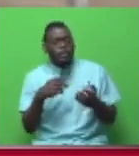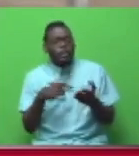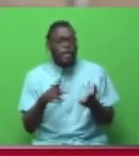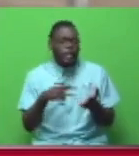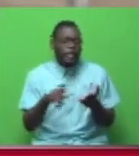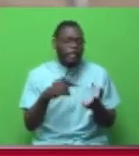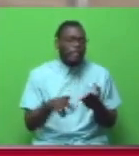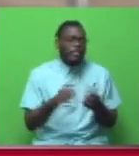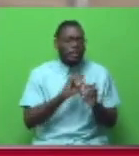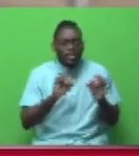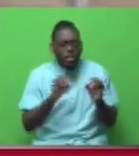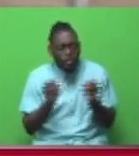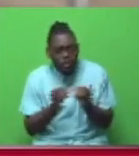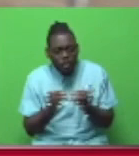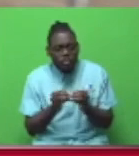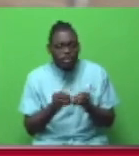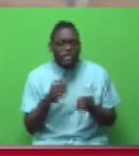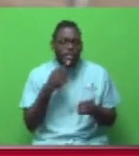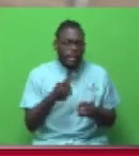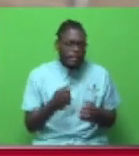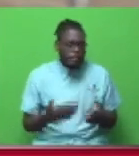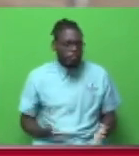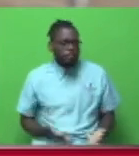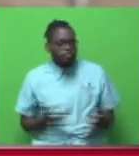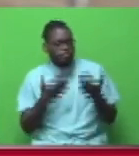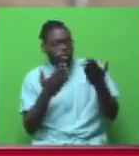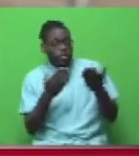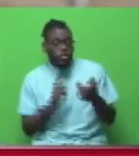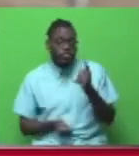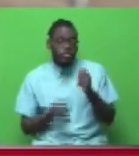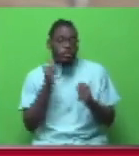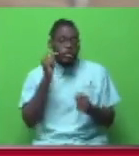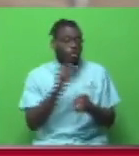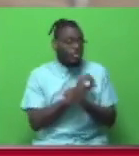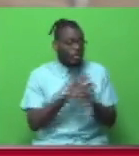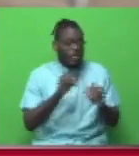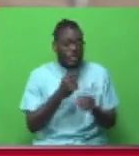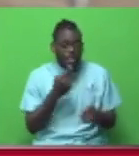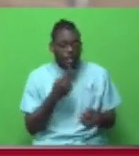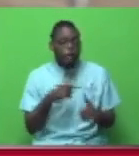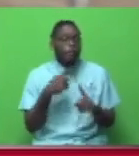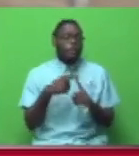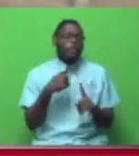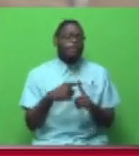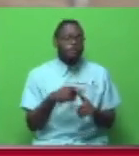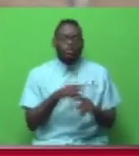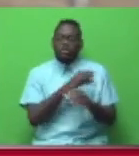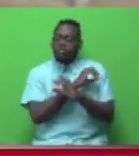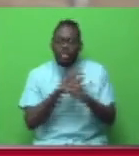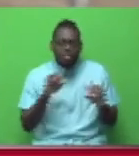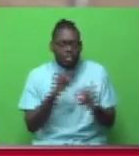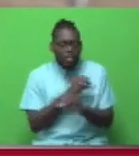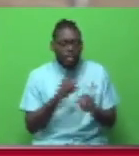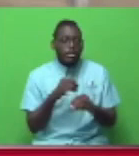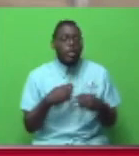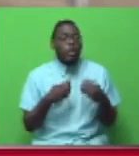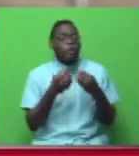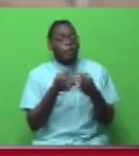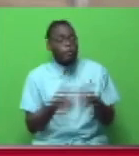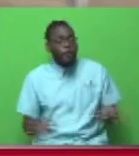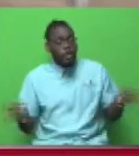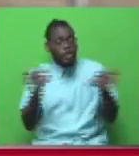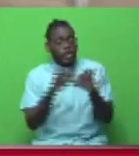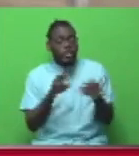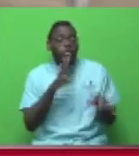value to uplift this country. Nothing of substance to lift the people of this country. So my paper